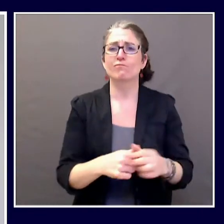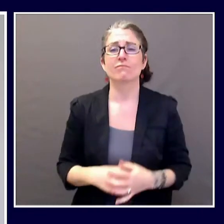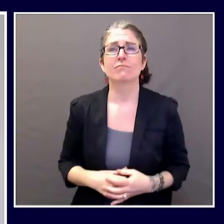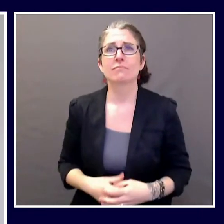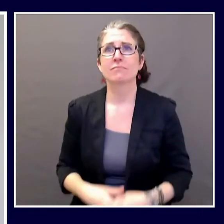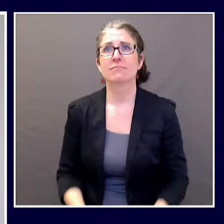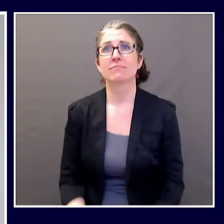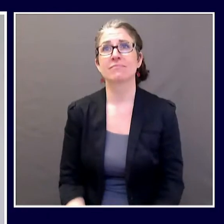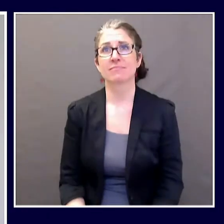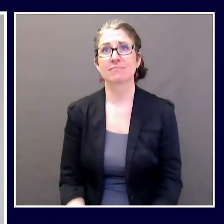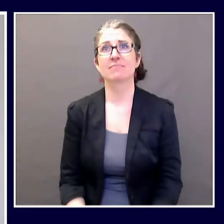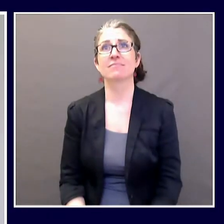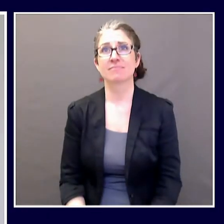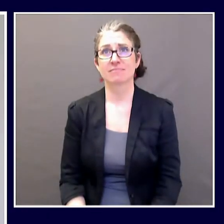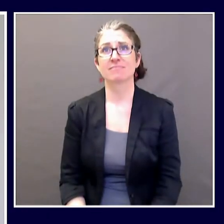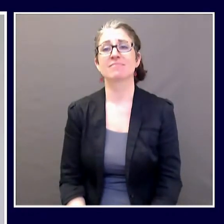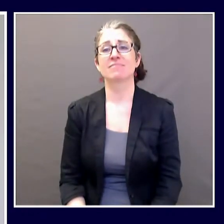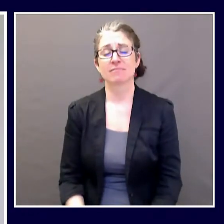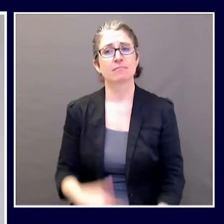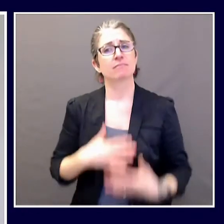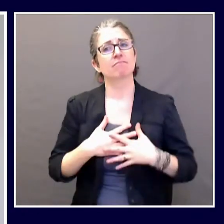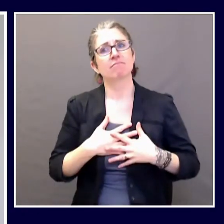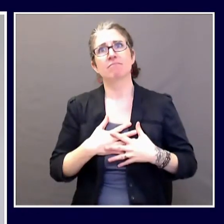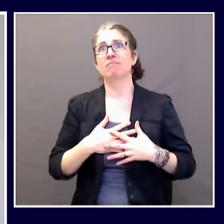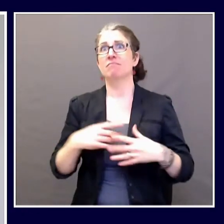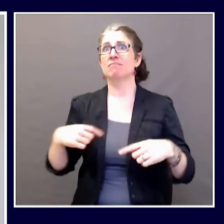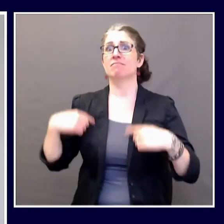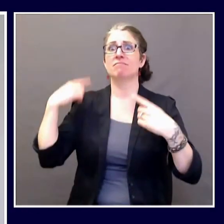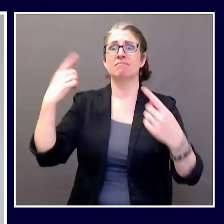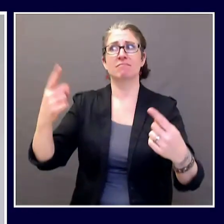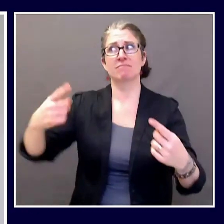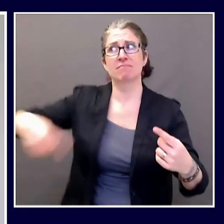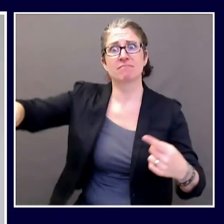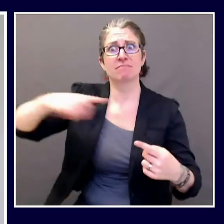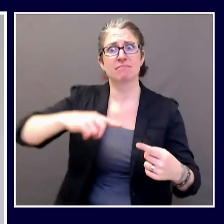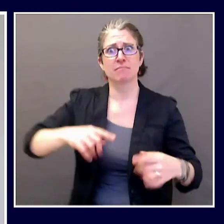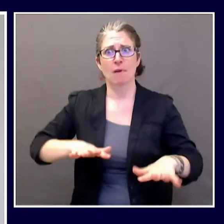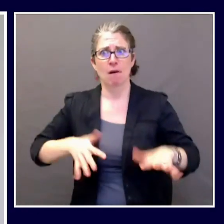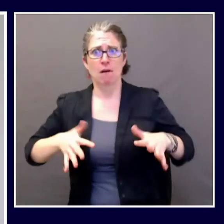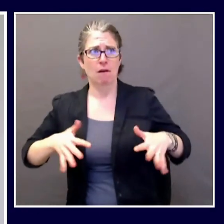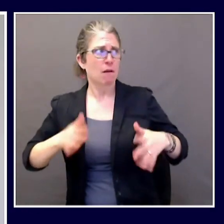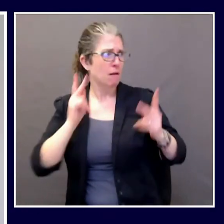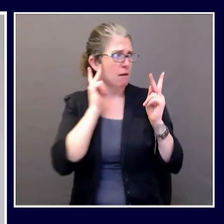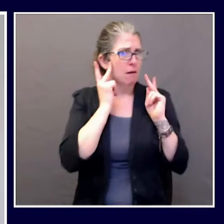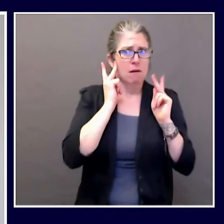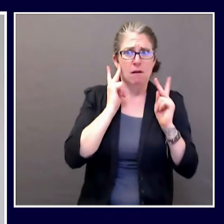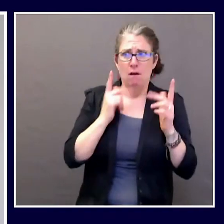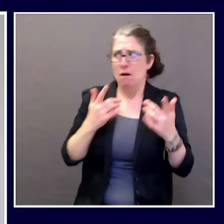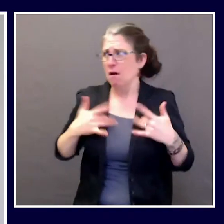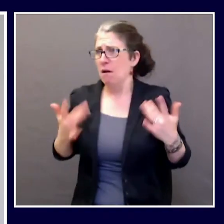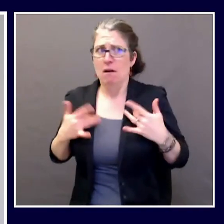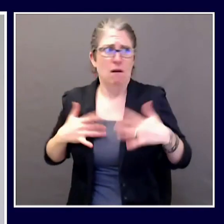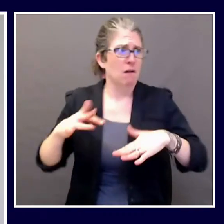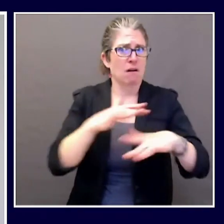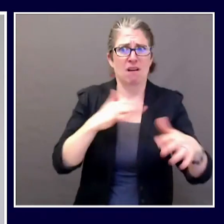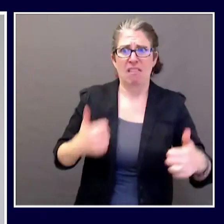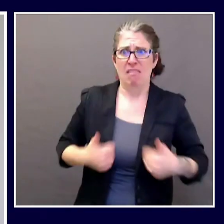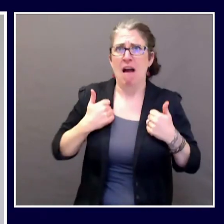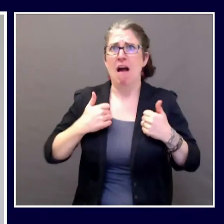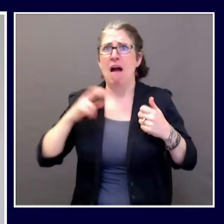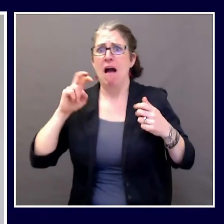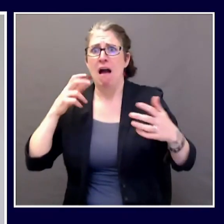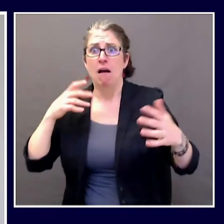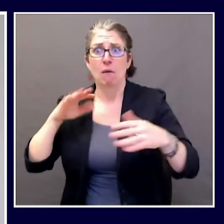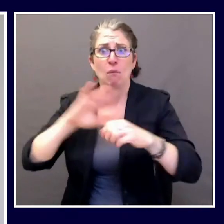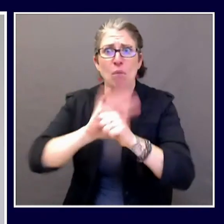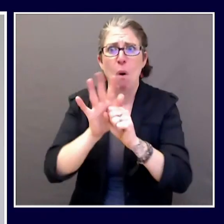pandemic, especially for those who have been exposed to COVID or who were diagnosed with it. It's all well and good